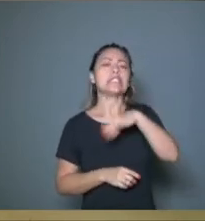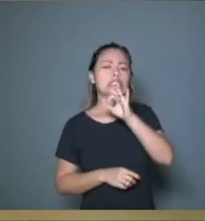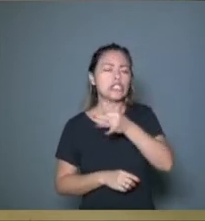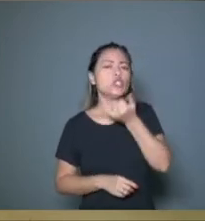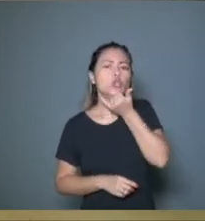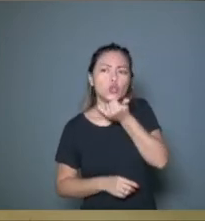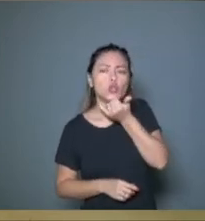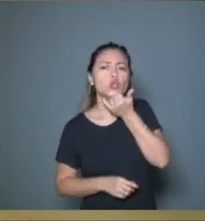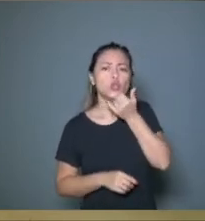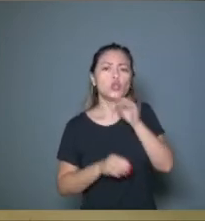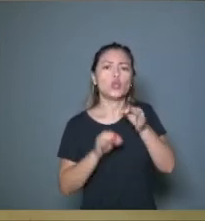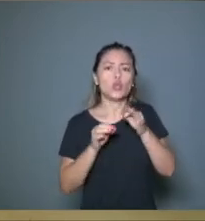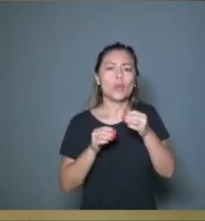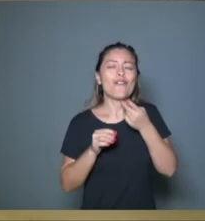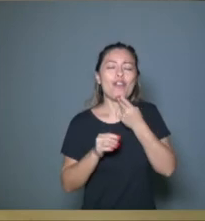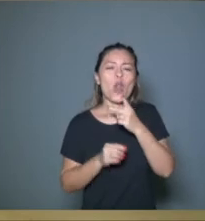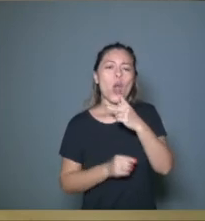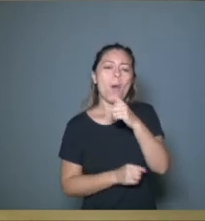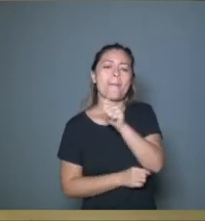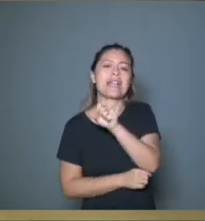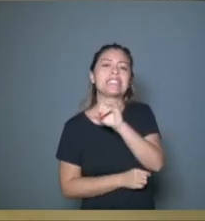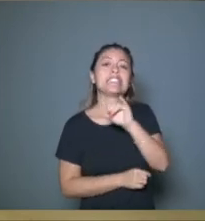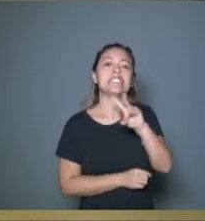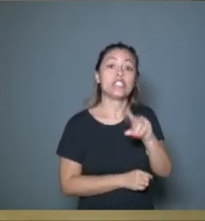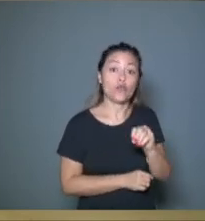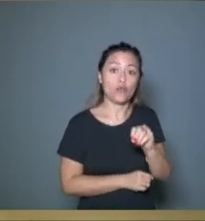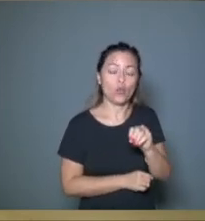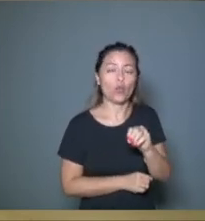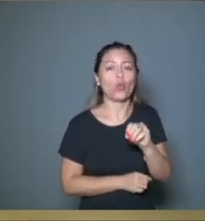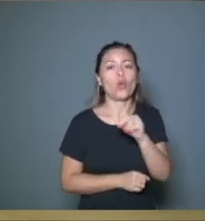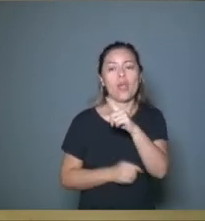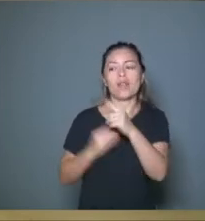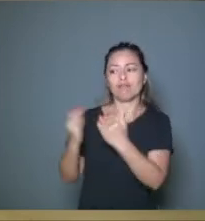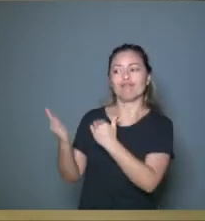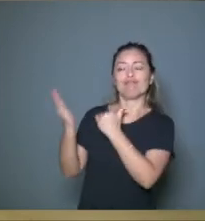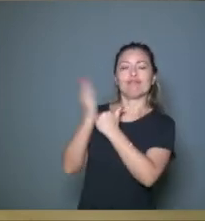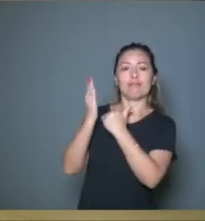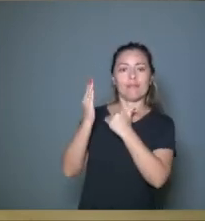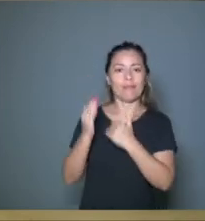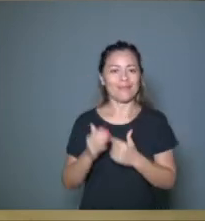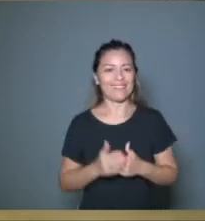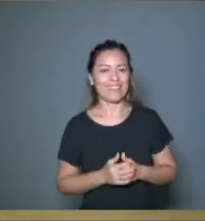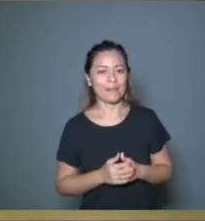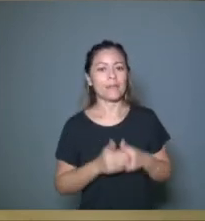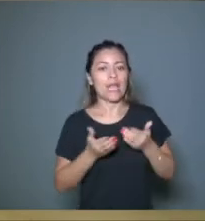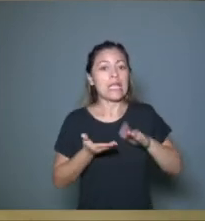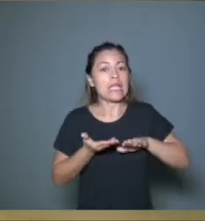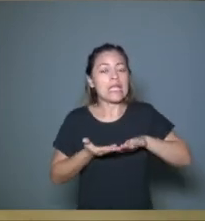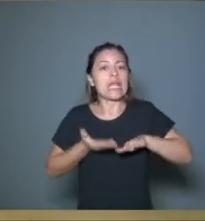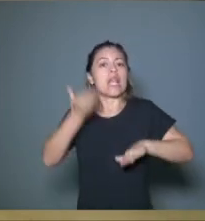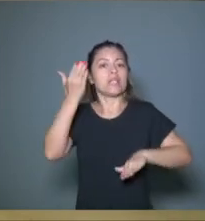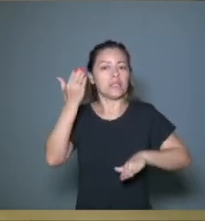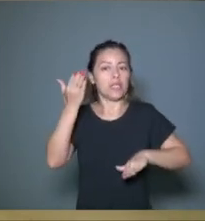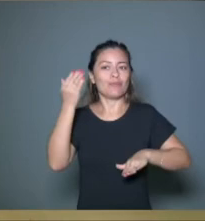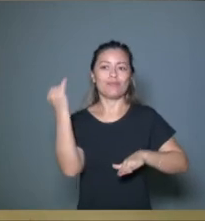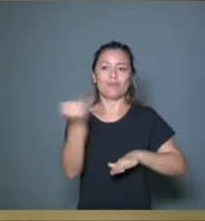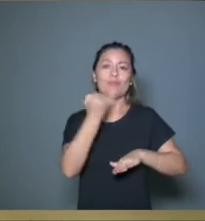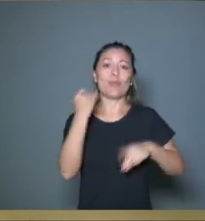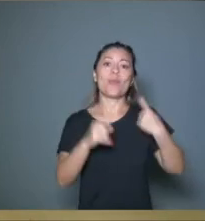The long term, yes, for the long term, yes, yes, yes, of course, yes, an increasing liability, yes. There was a